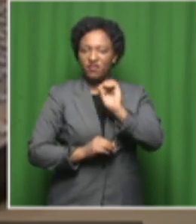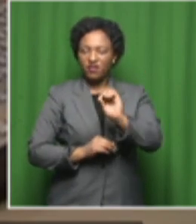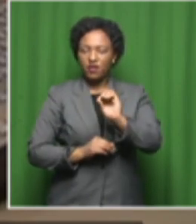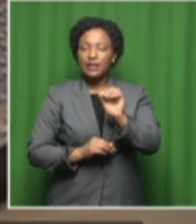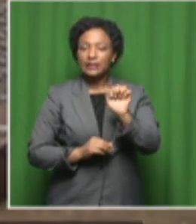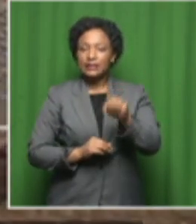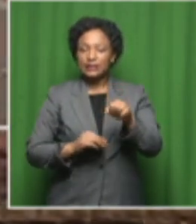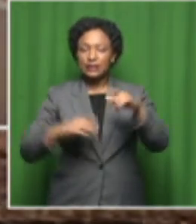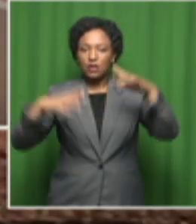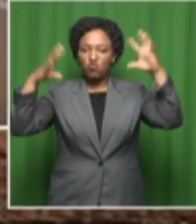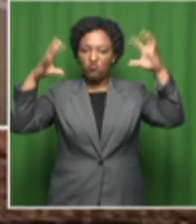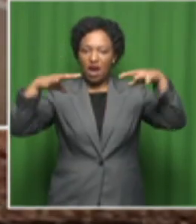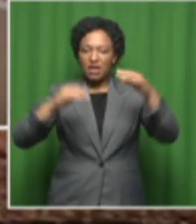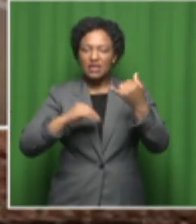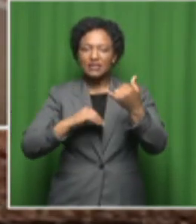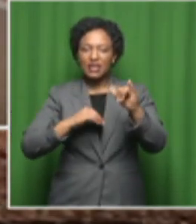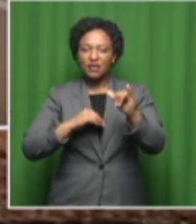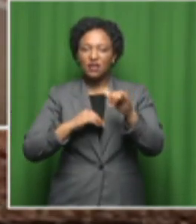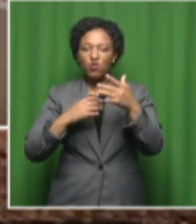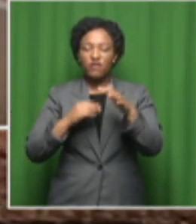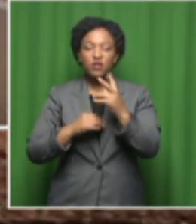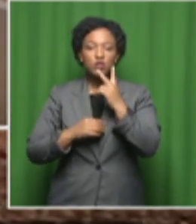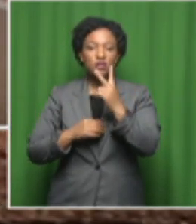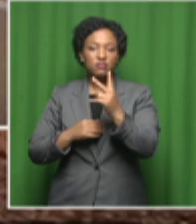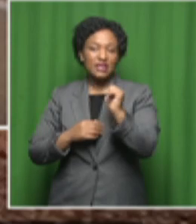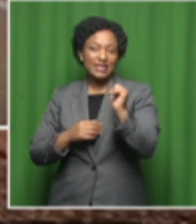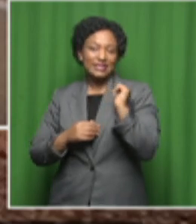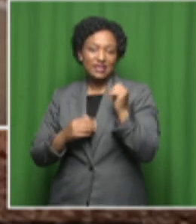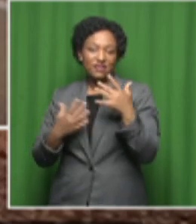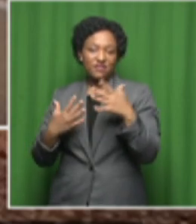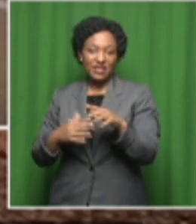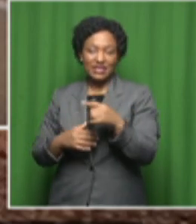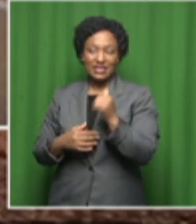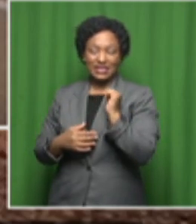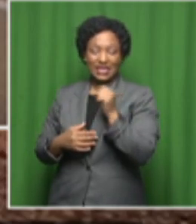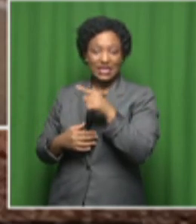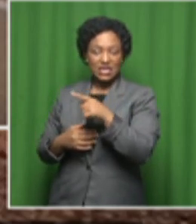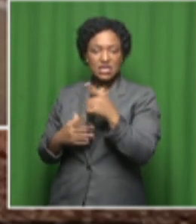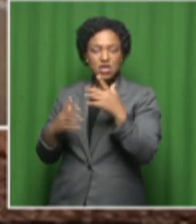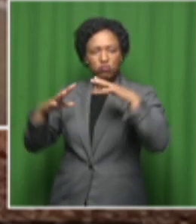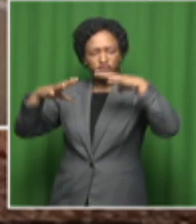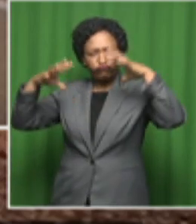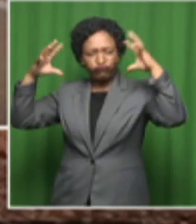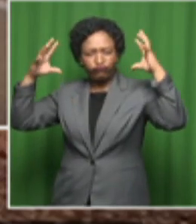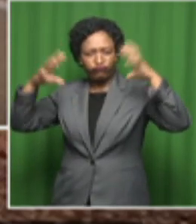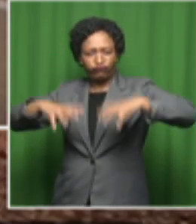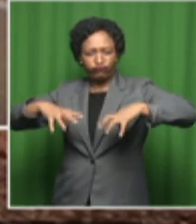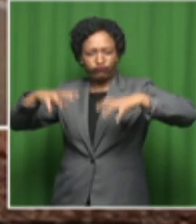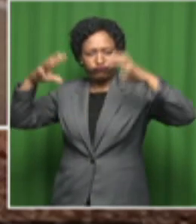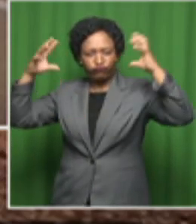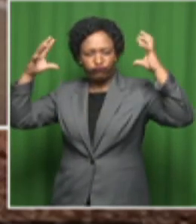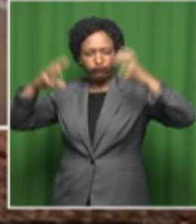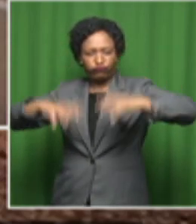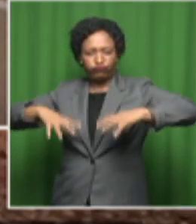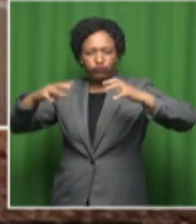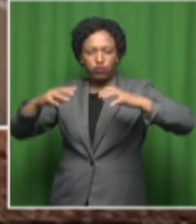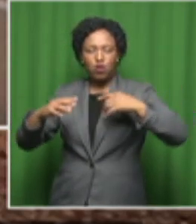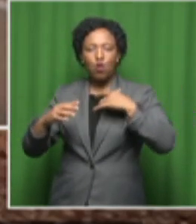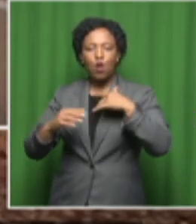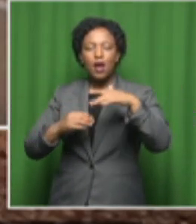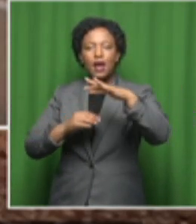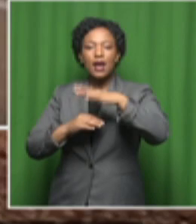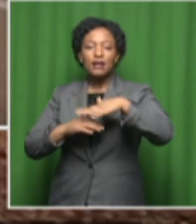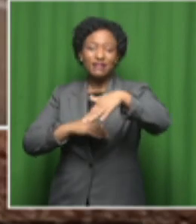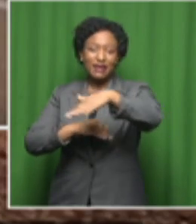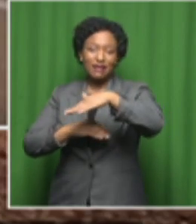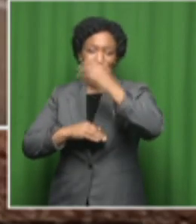some rain this morning. This is what we saw yesterday. This is how heavy it was yesterday afternoon in the Greater Durban area. This rain came